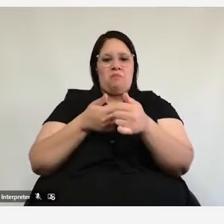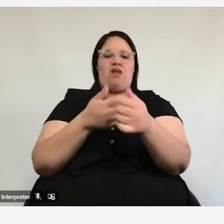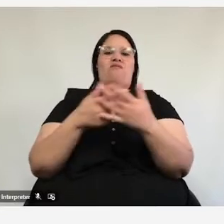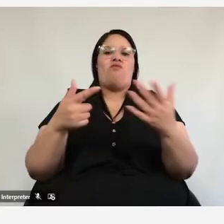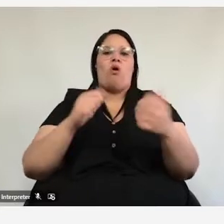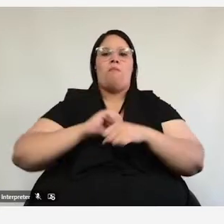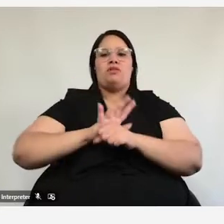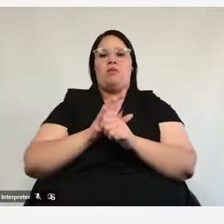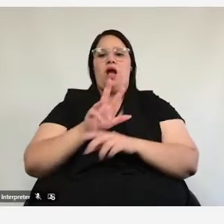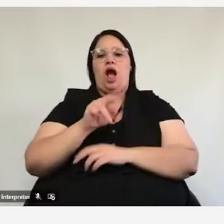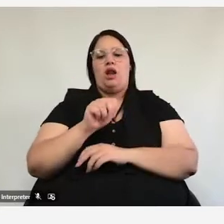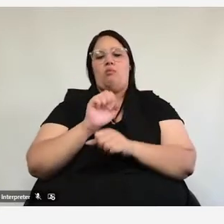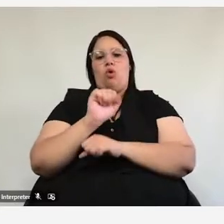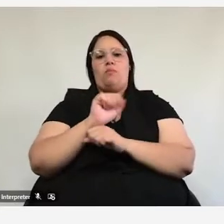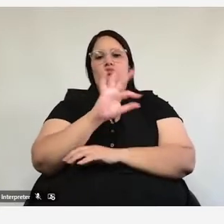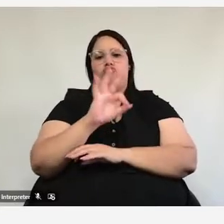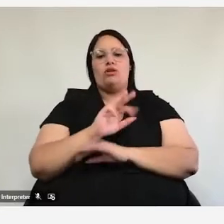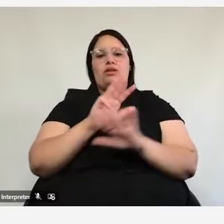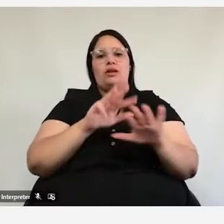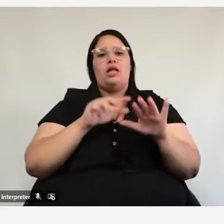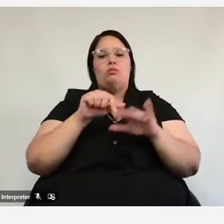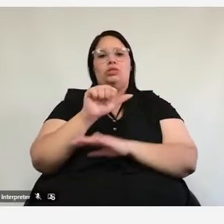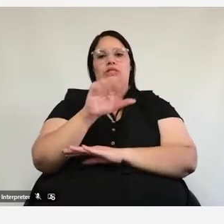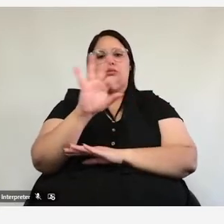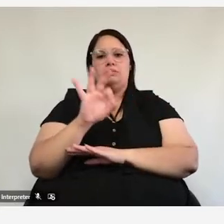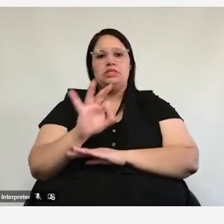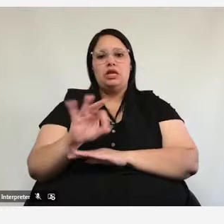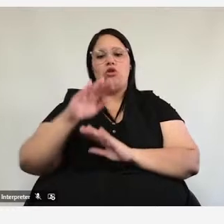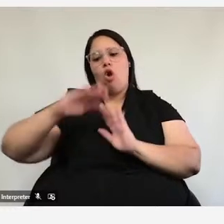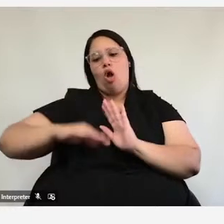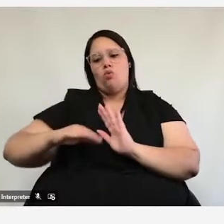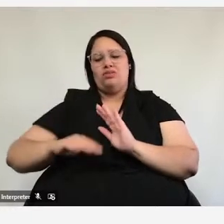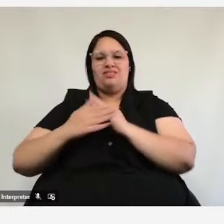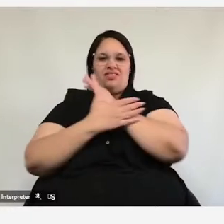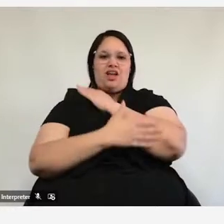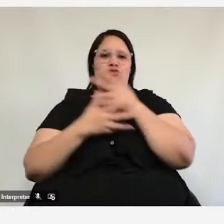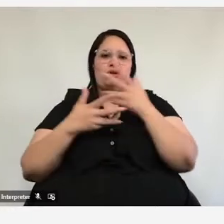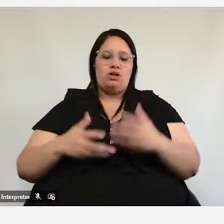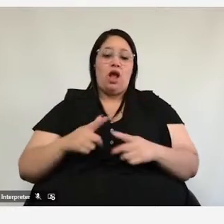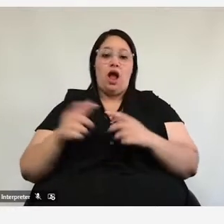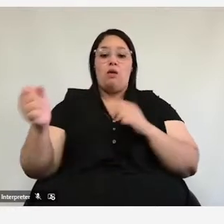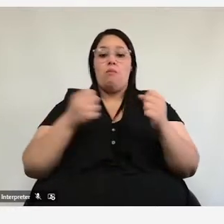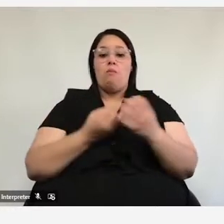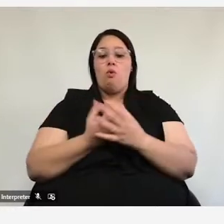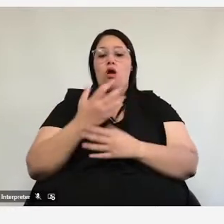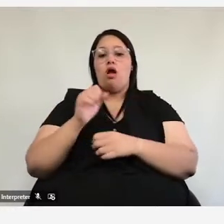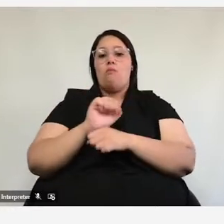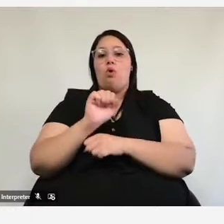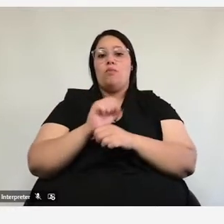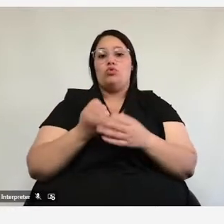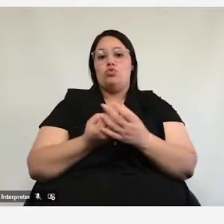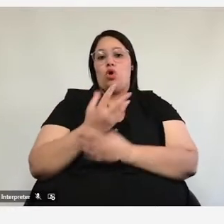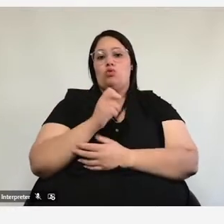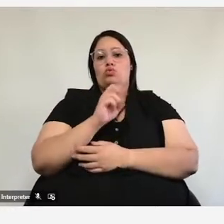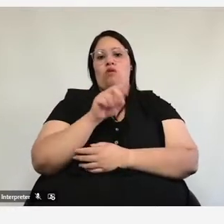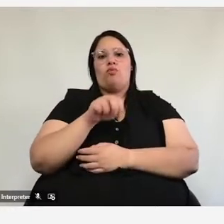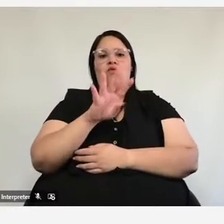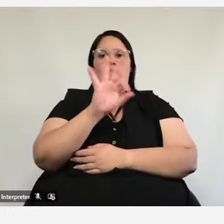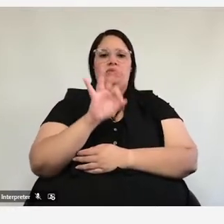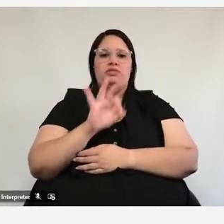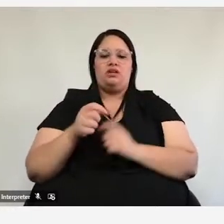our unemployment rate now at 19.6%, the lowest in the country, and employment growing by 12.4%